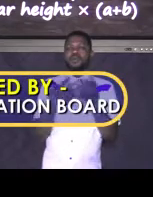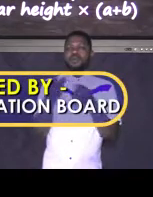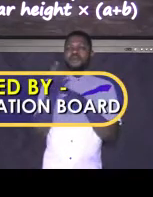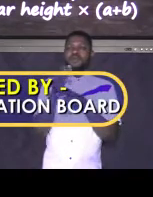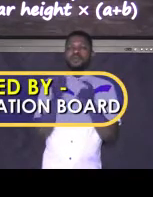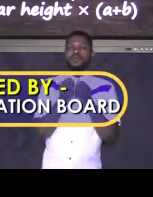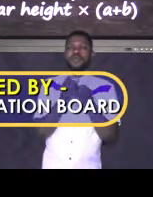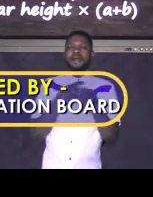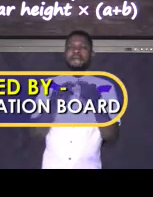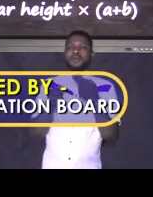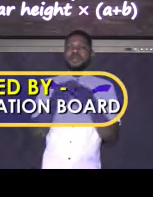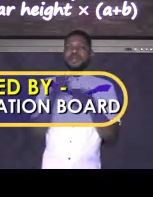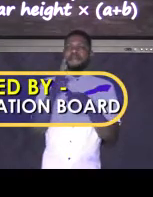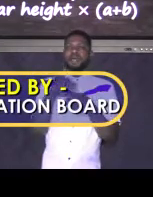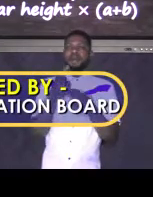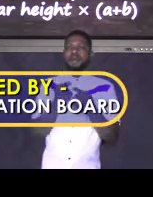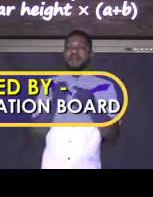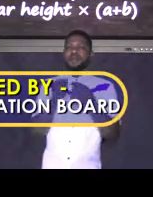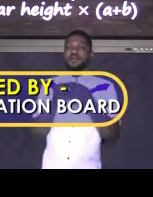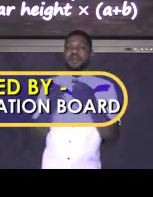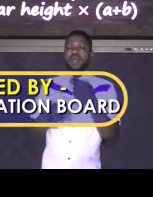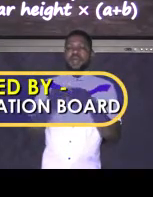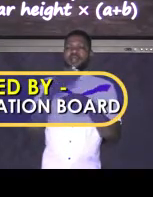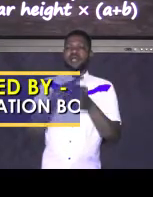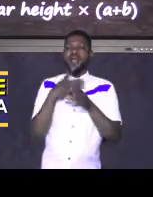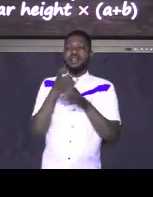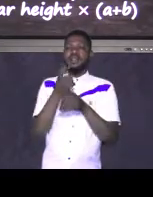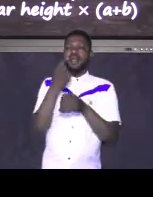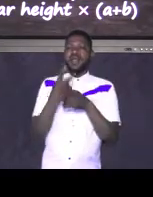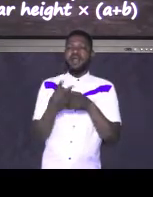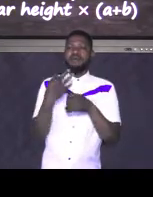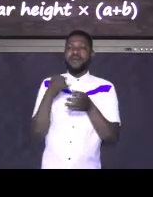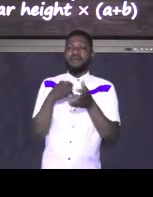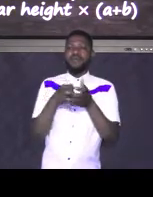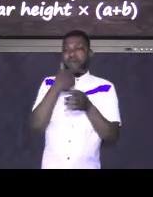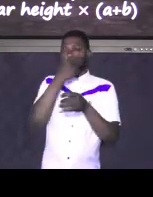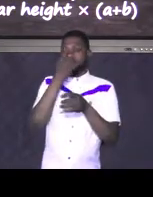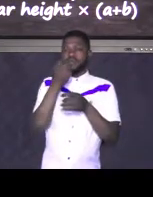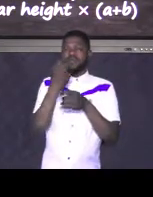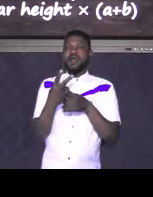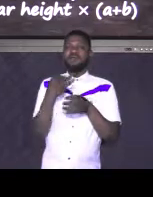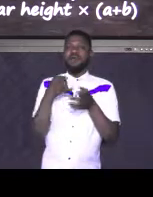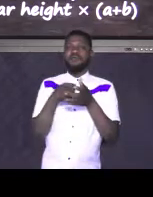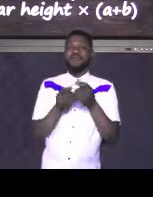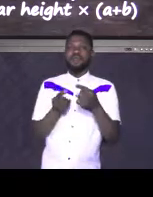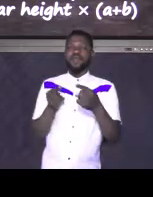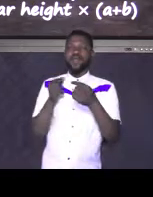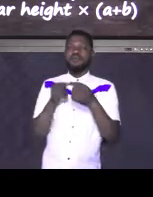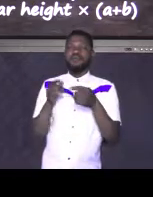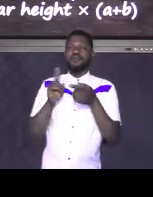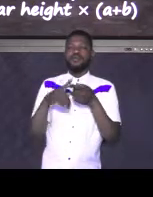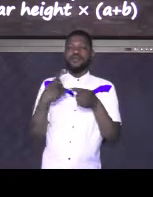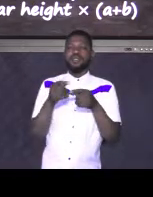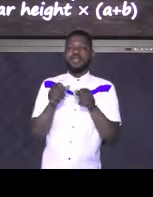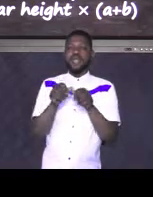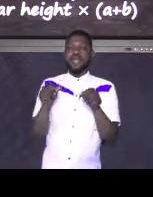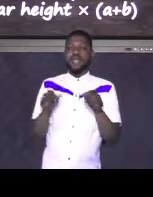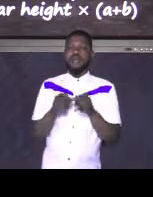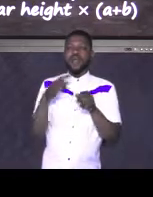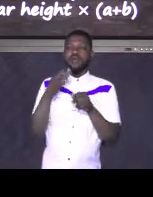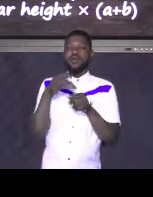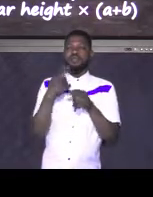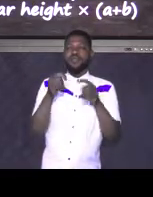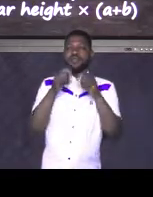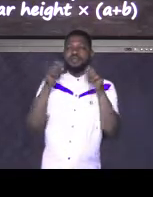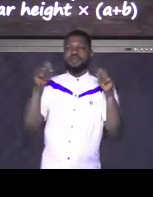them together, multiply by the perpendicular height, and take half of it, because half of it corresponds to the area of